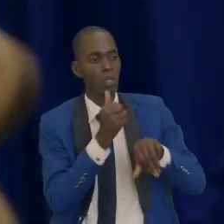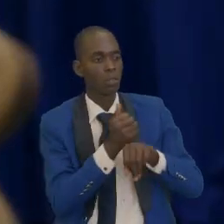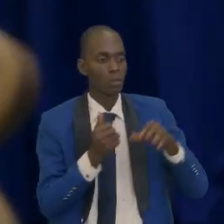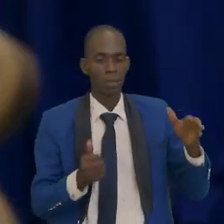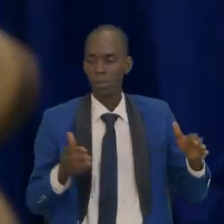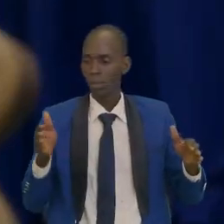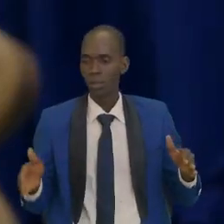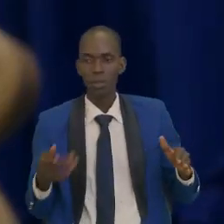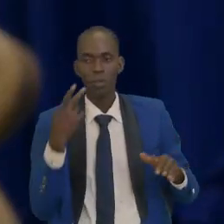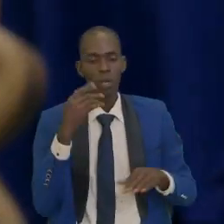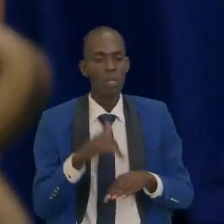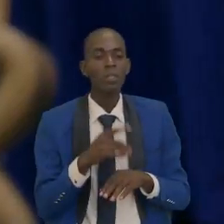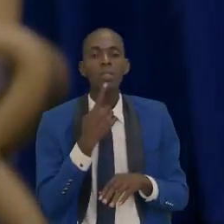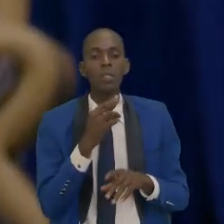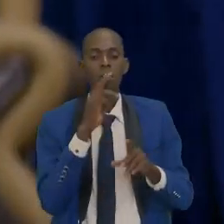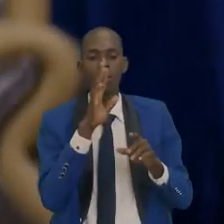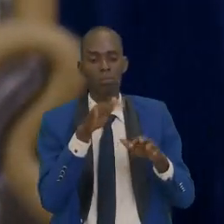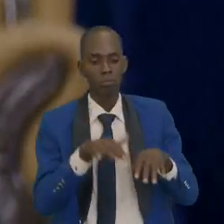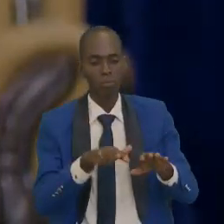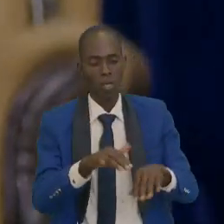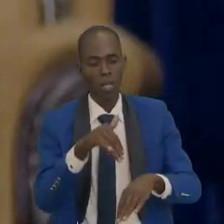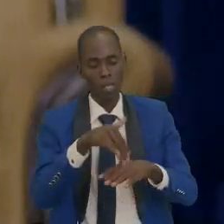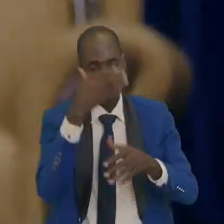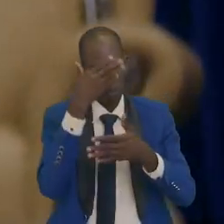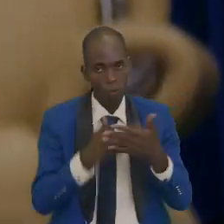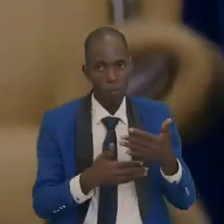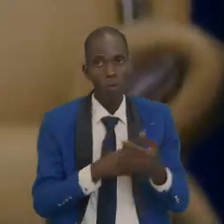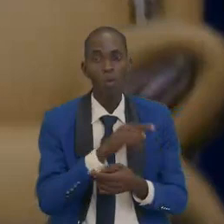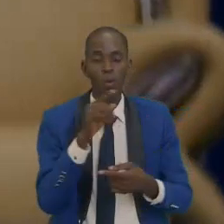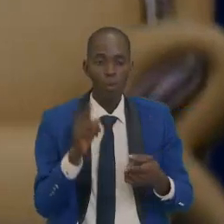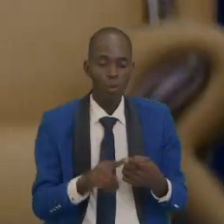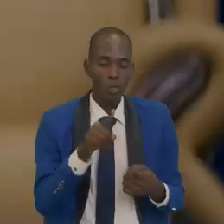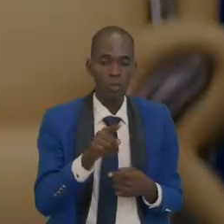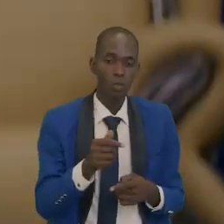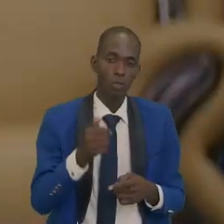sea when you refuse to see the nature